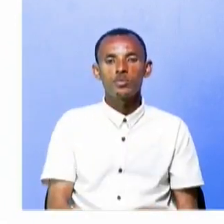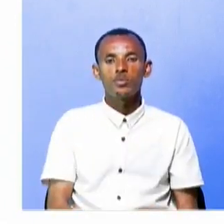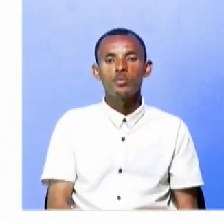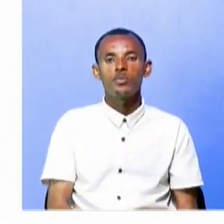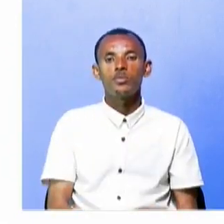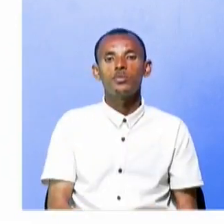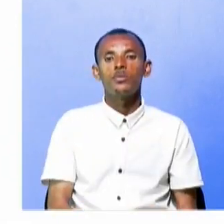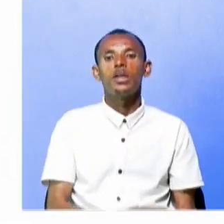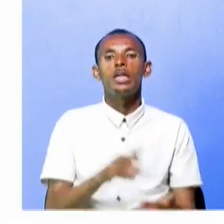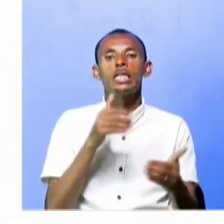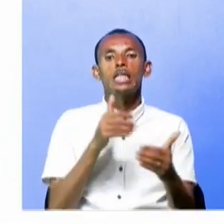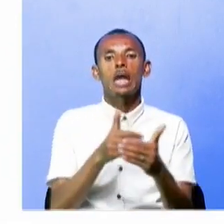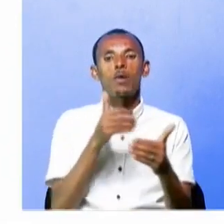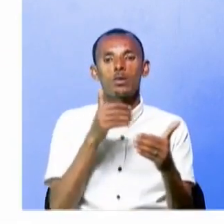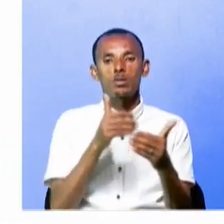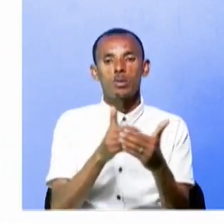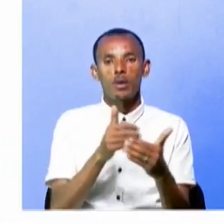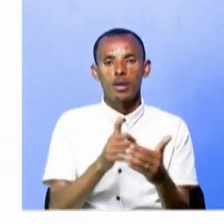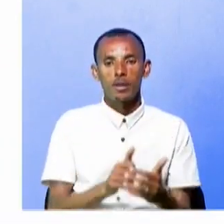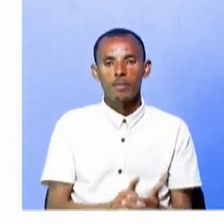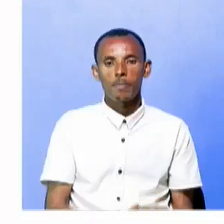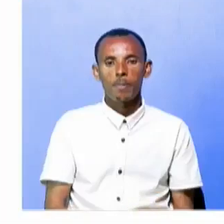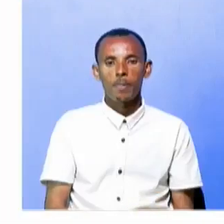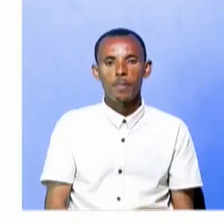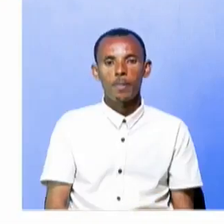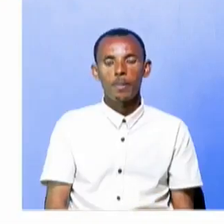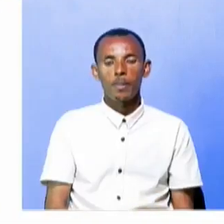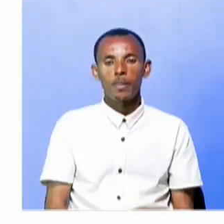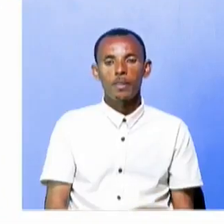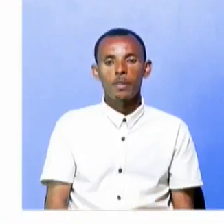the corresponding